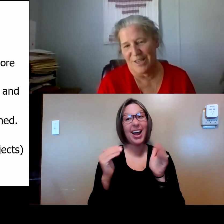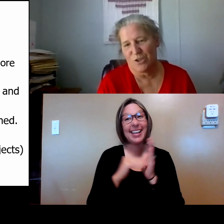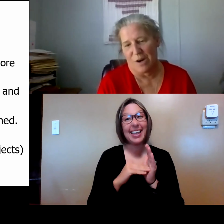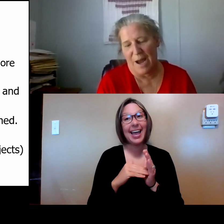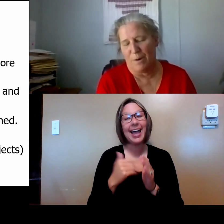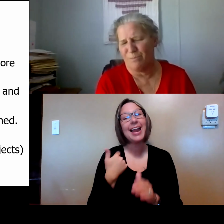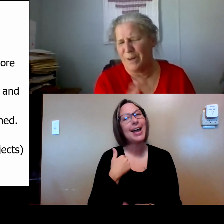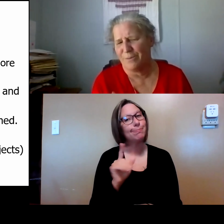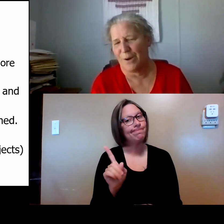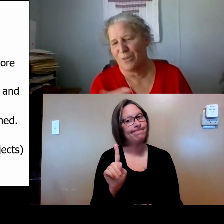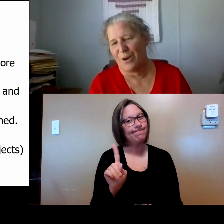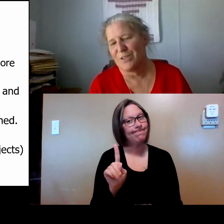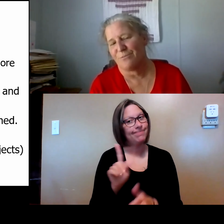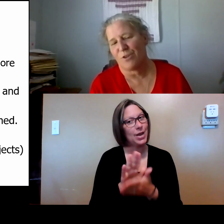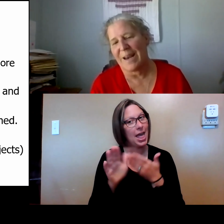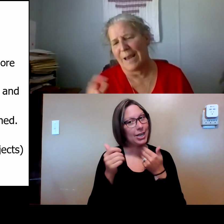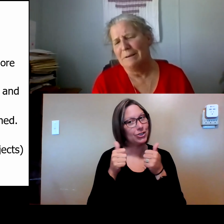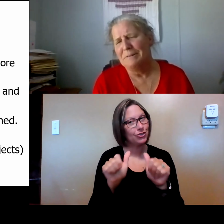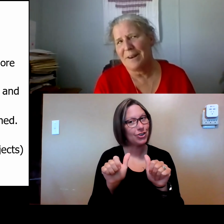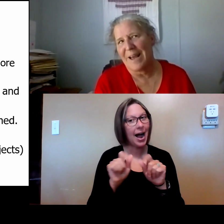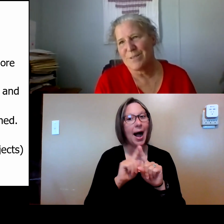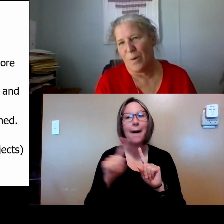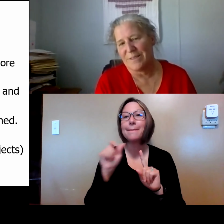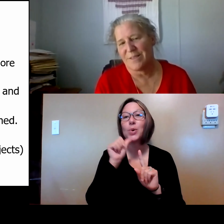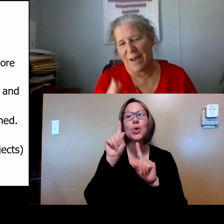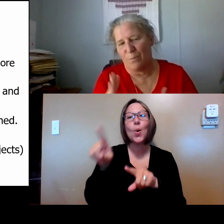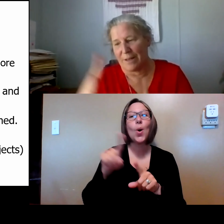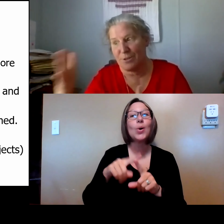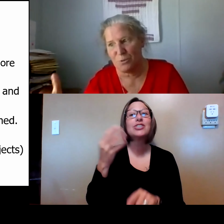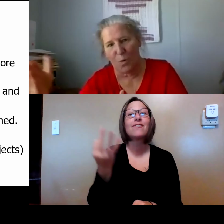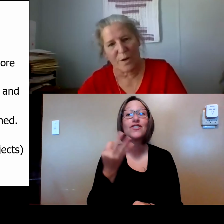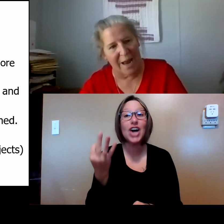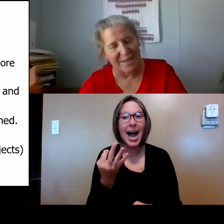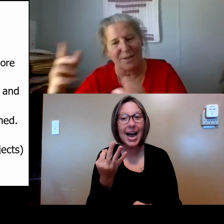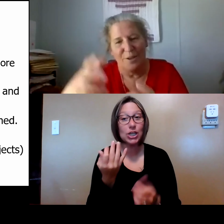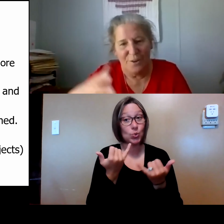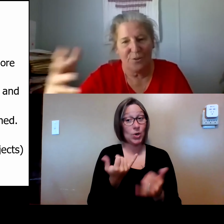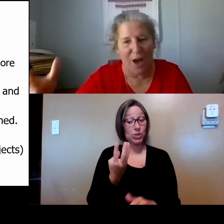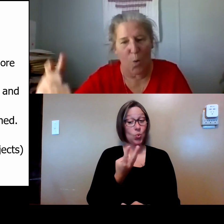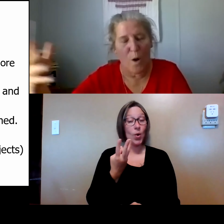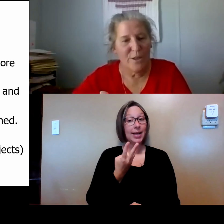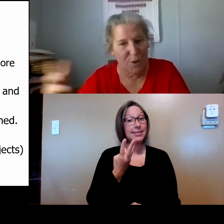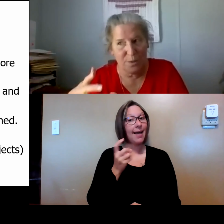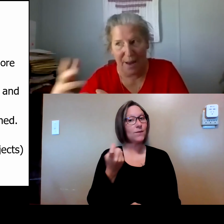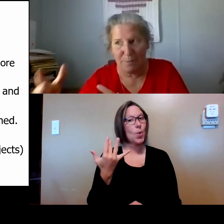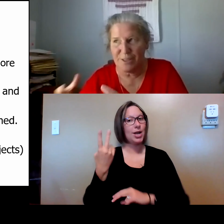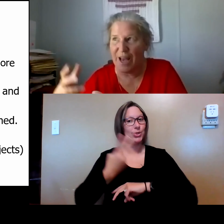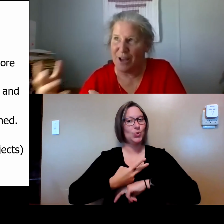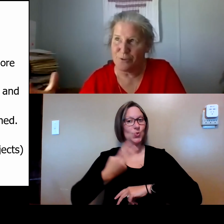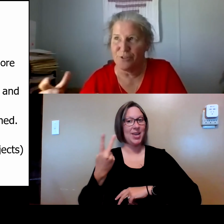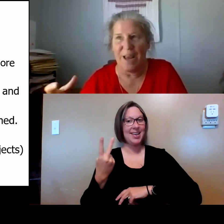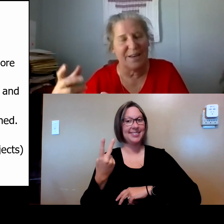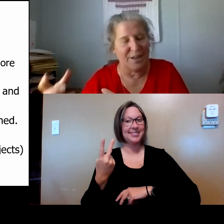that's a nice try, but we don't go there until Friday. Today's Wednesday. We got 2 more days. So she was able